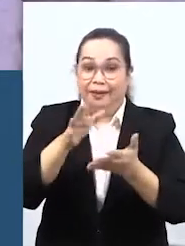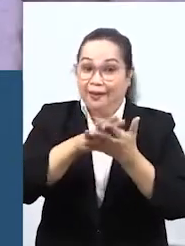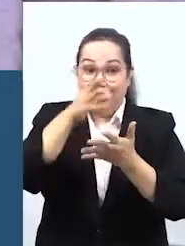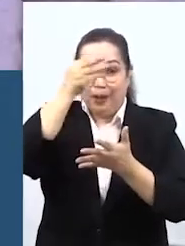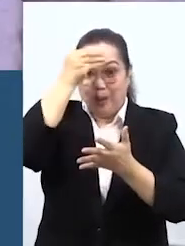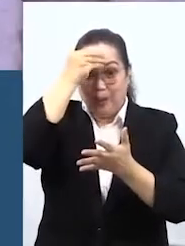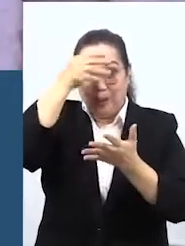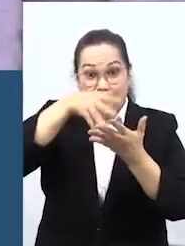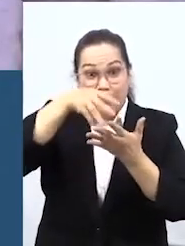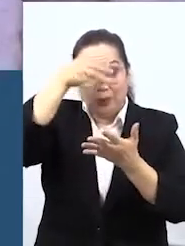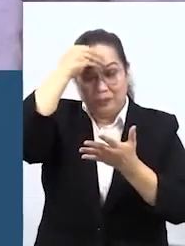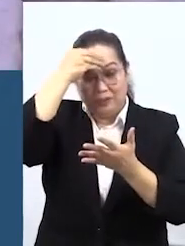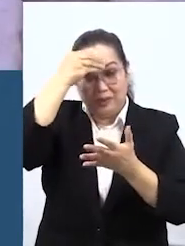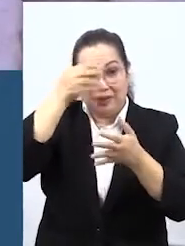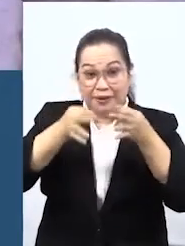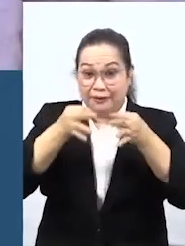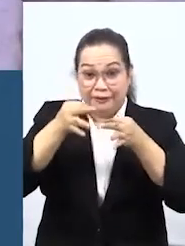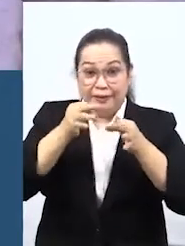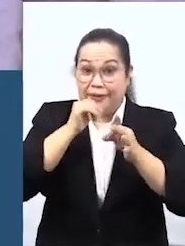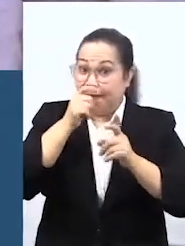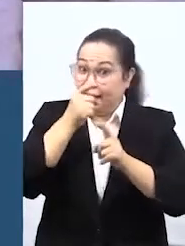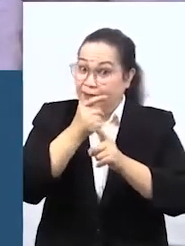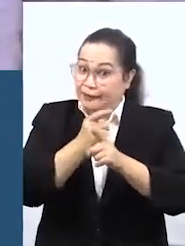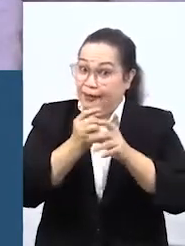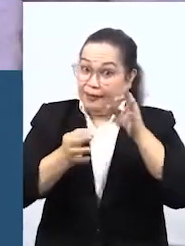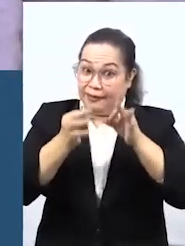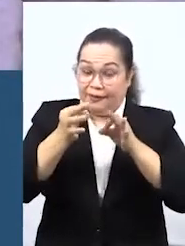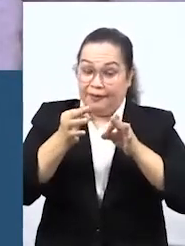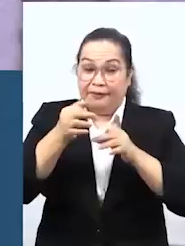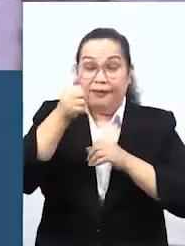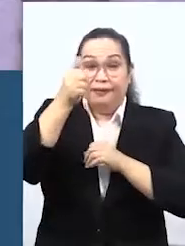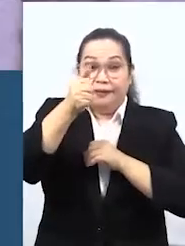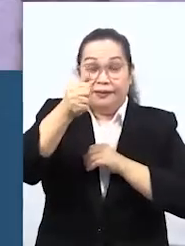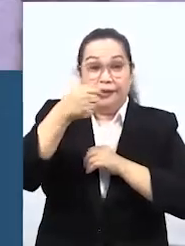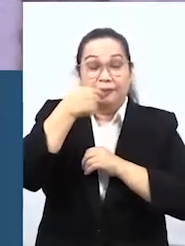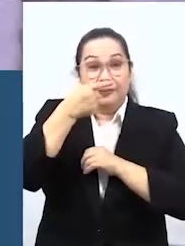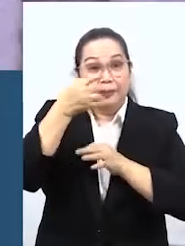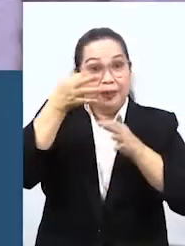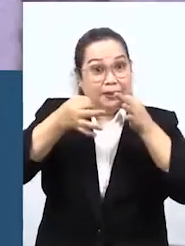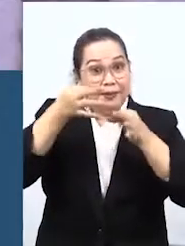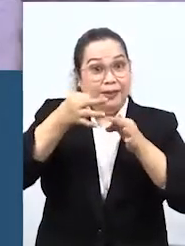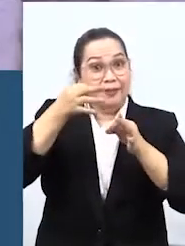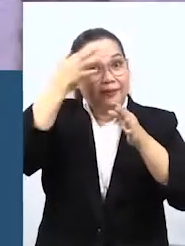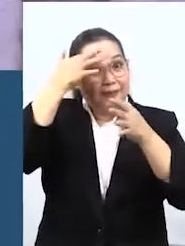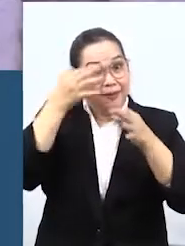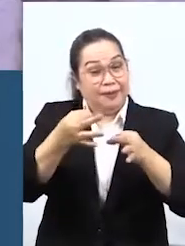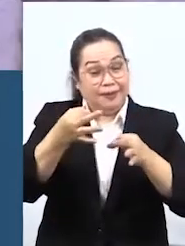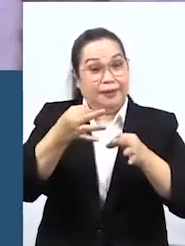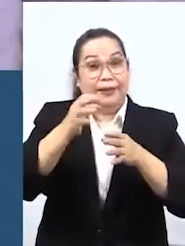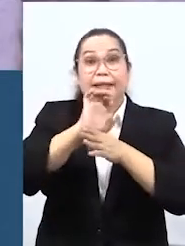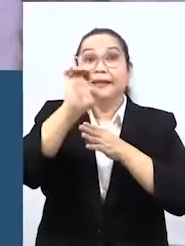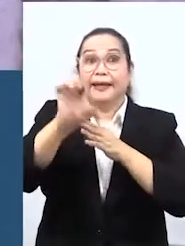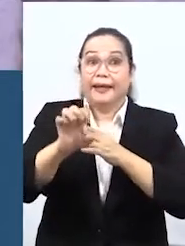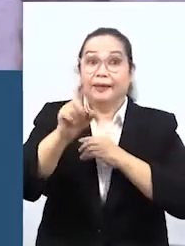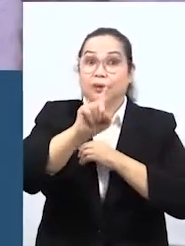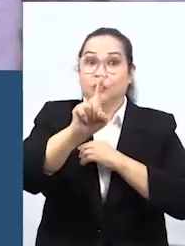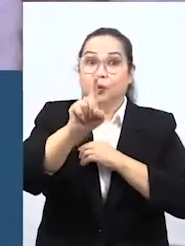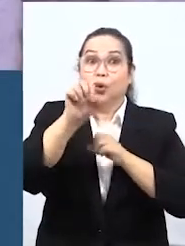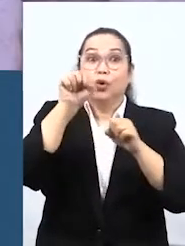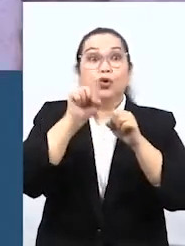this unjust judge even he rendered a just decision In The End